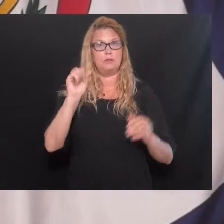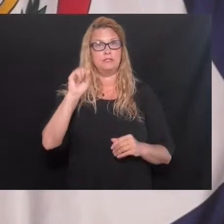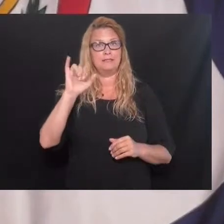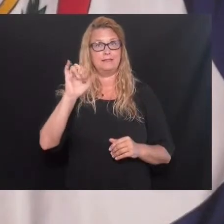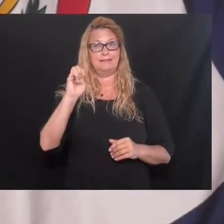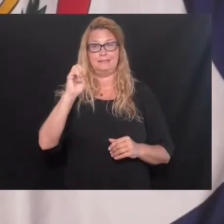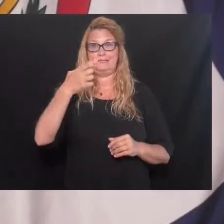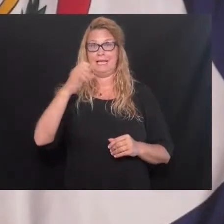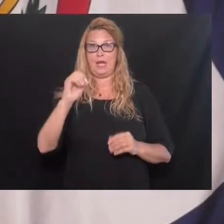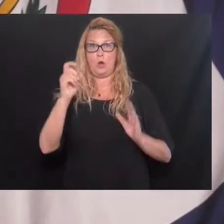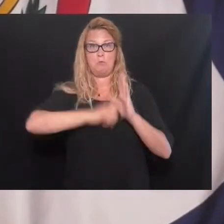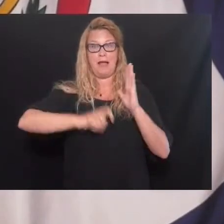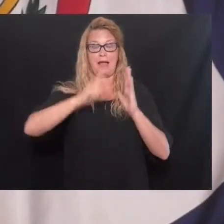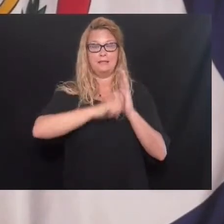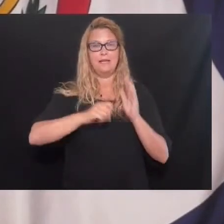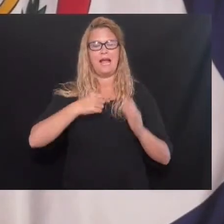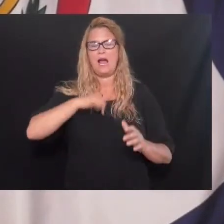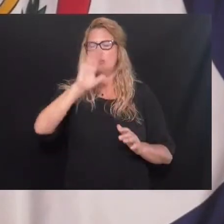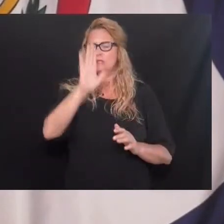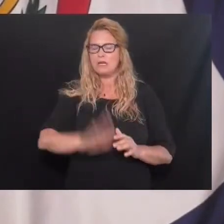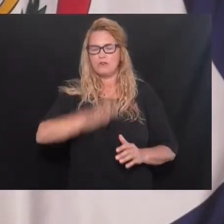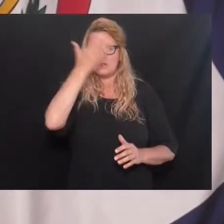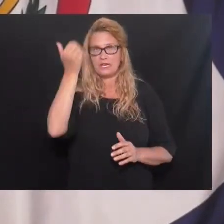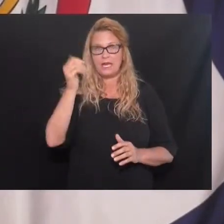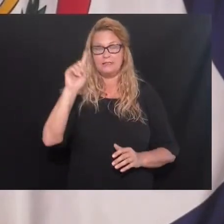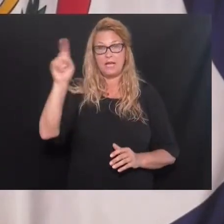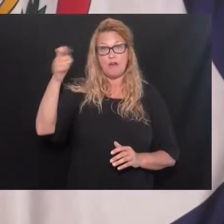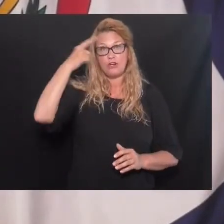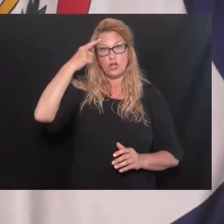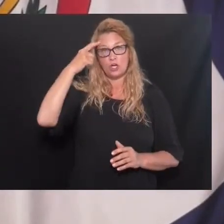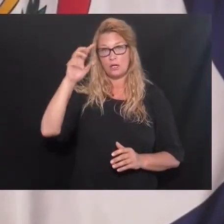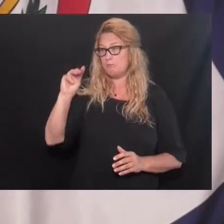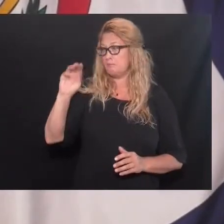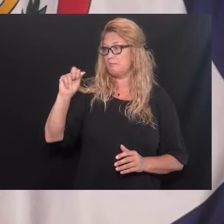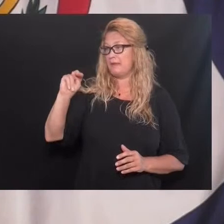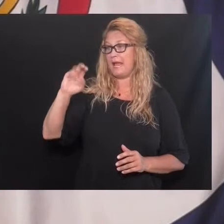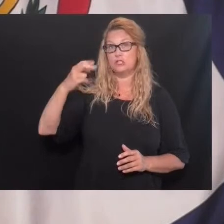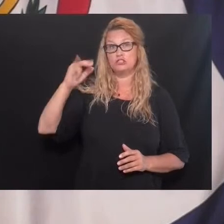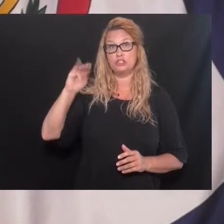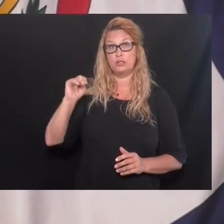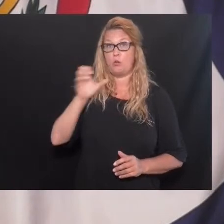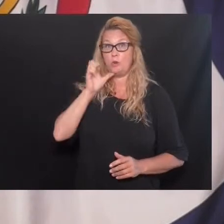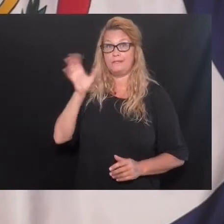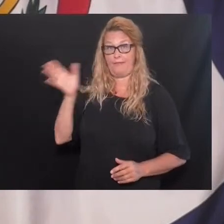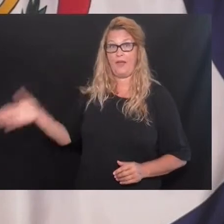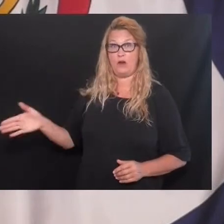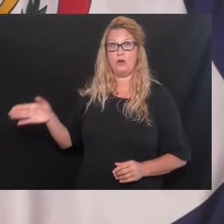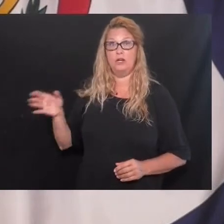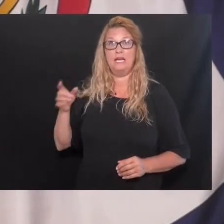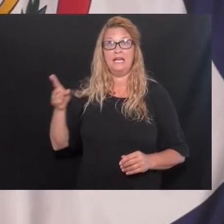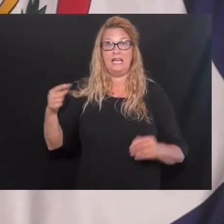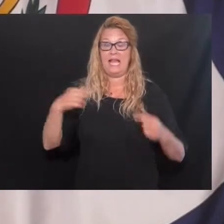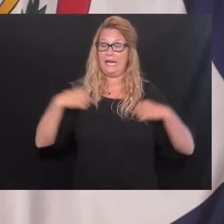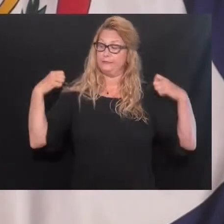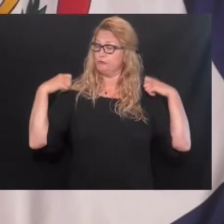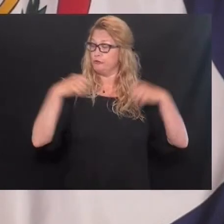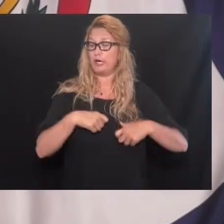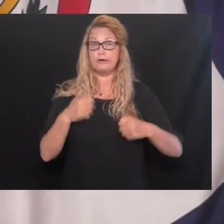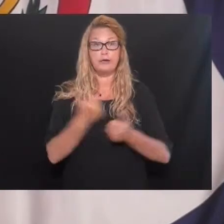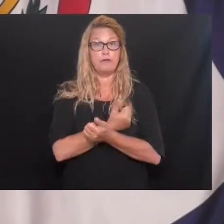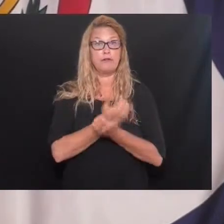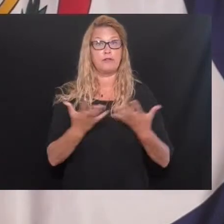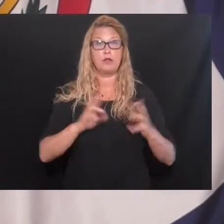I'll never forget Governor Manchin there. He was there for a long time. He had a flight jacket on and everything,